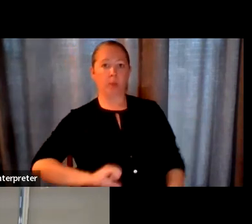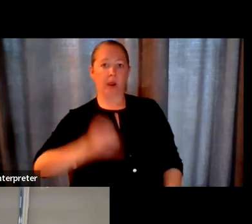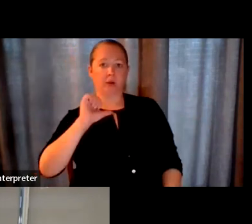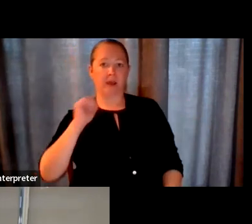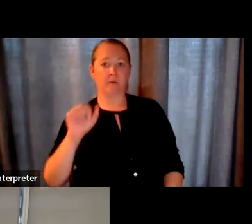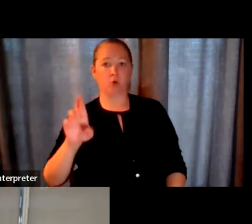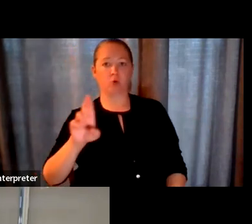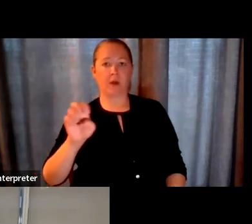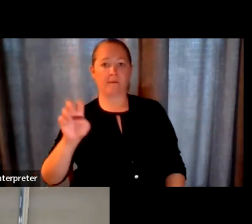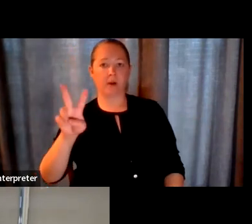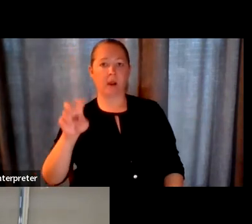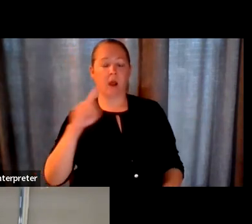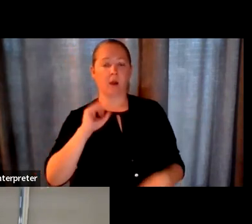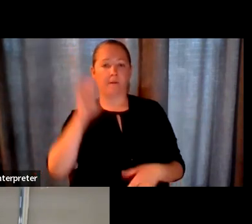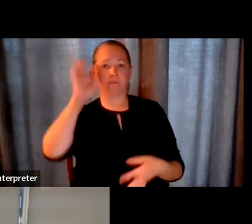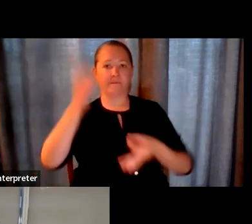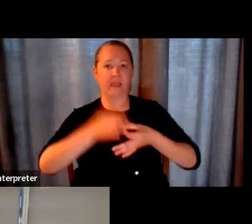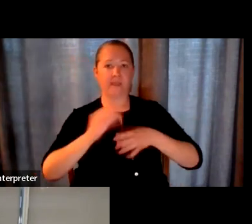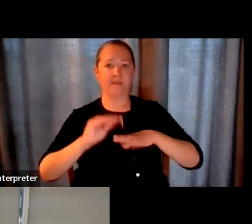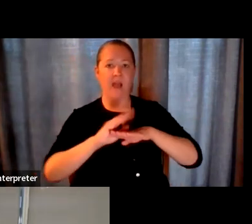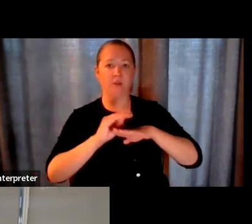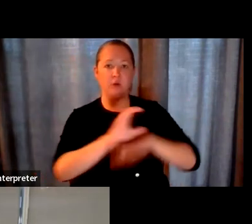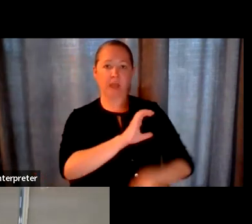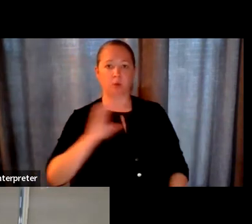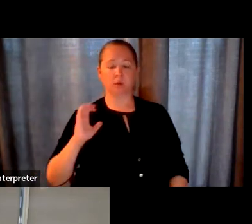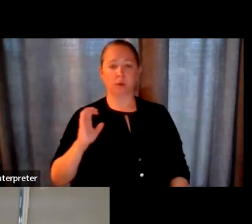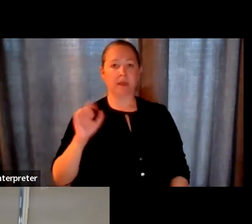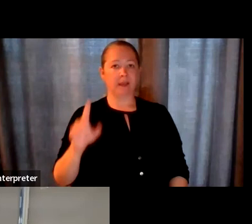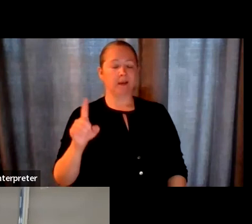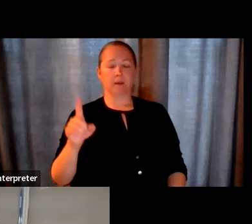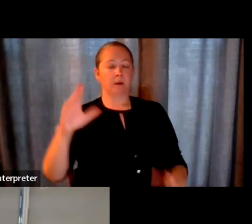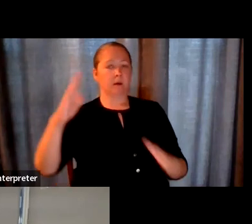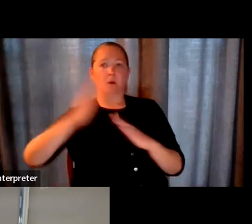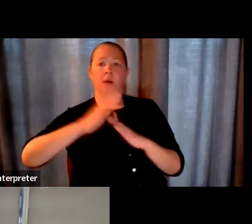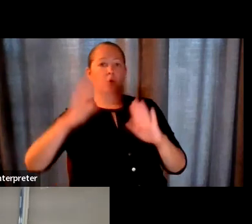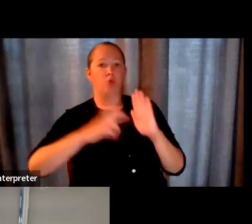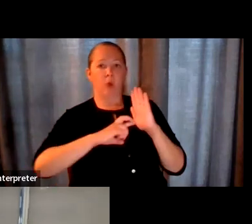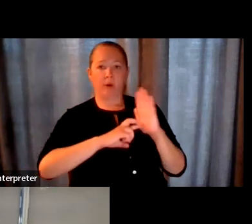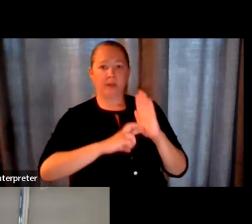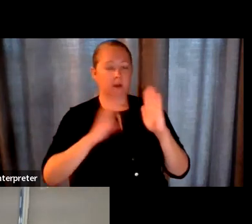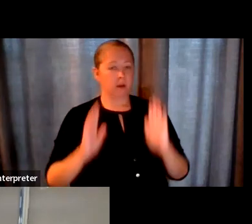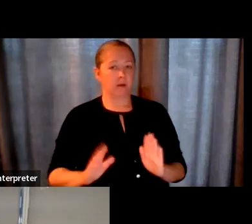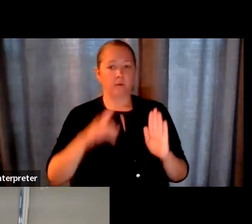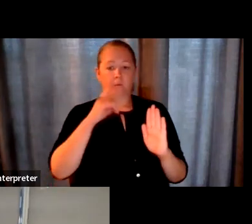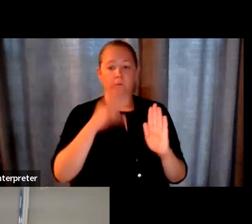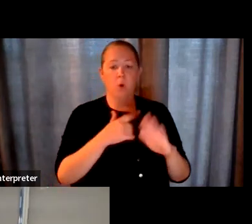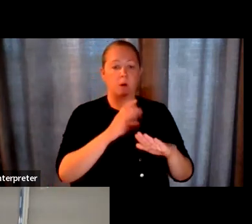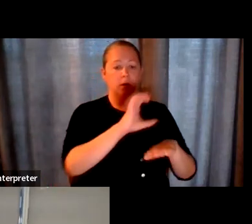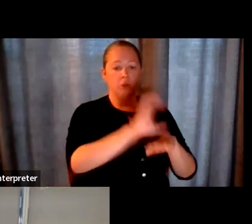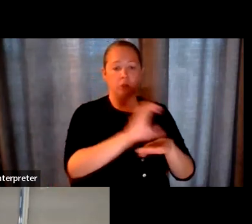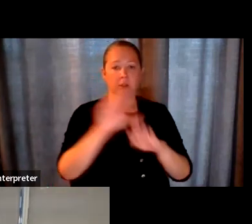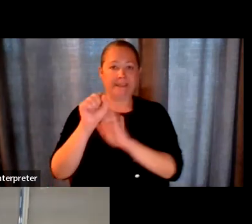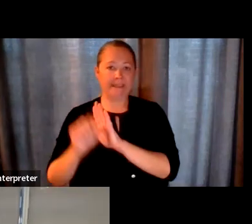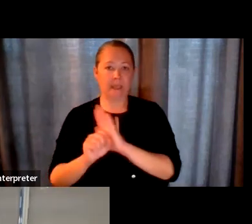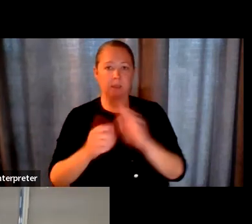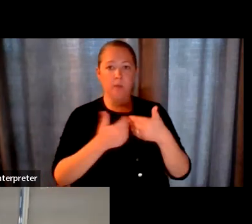on our Faith Advisory Council. He is such a stellar representative of the church-state separation cause. And,